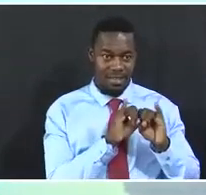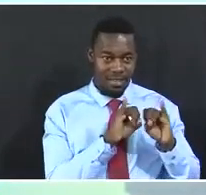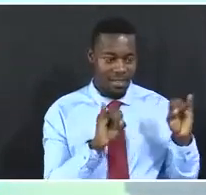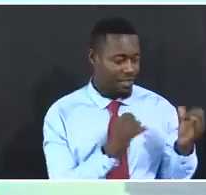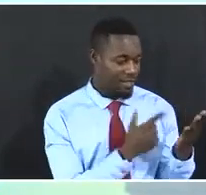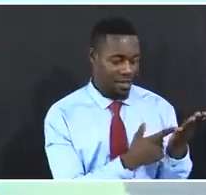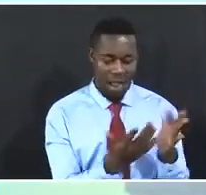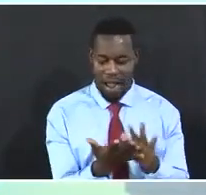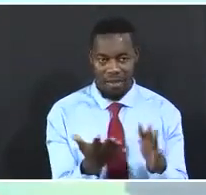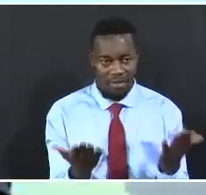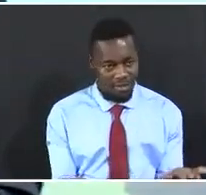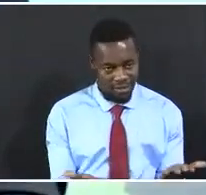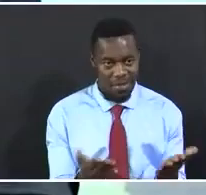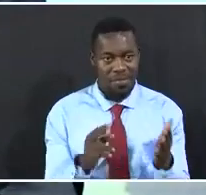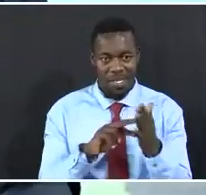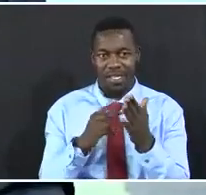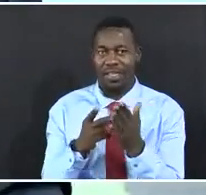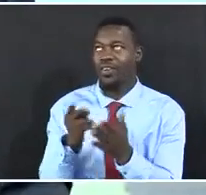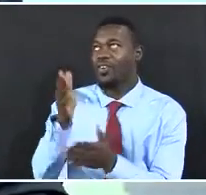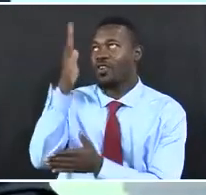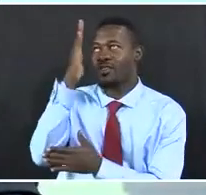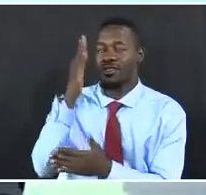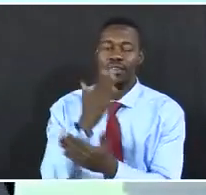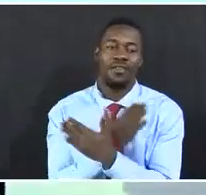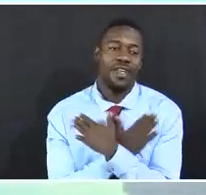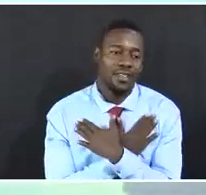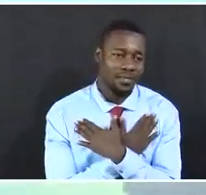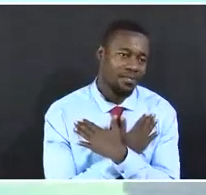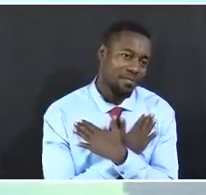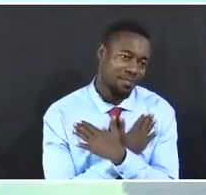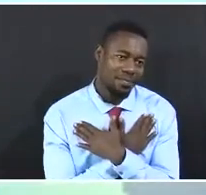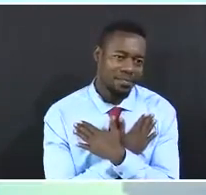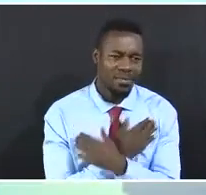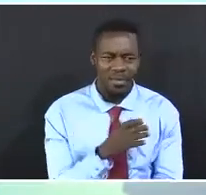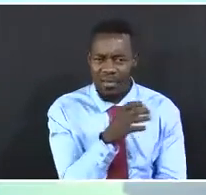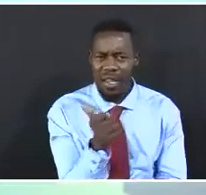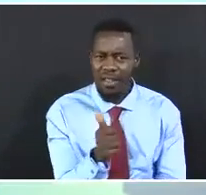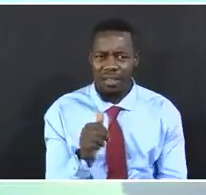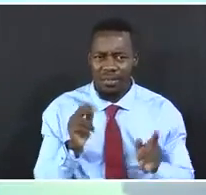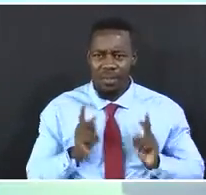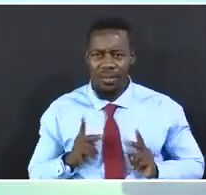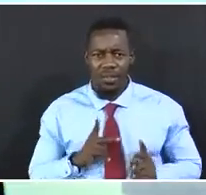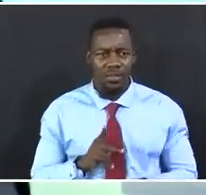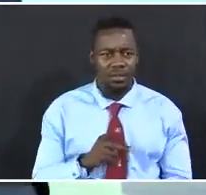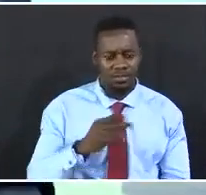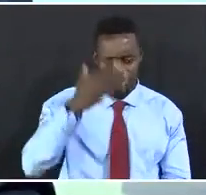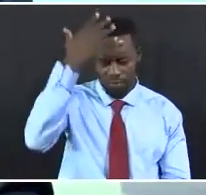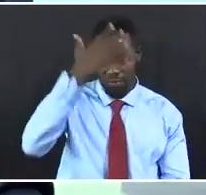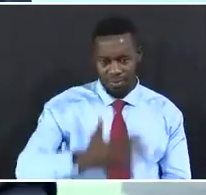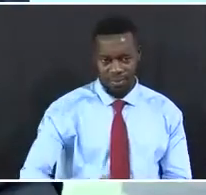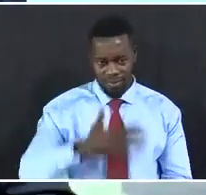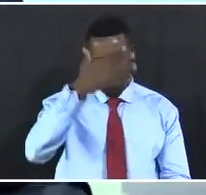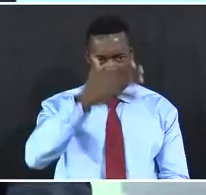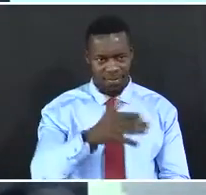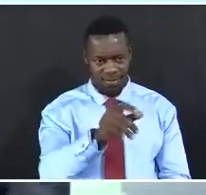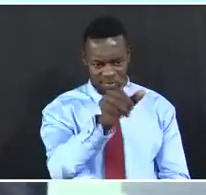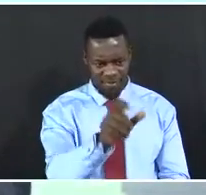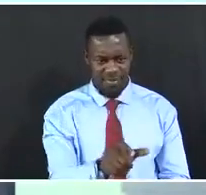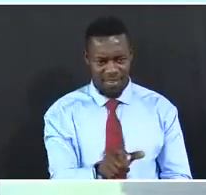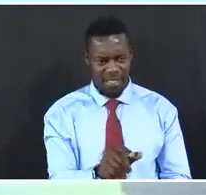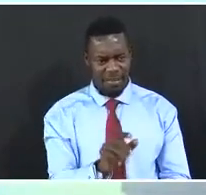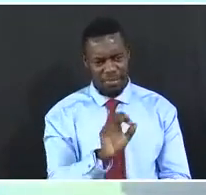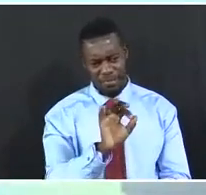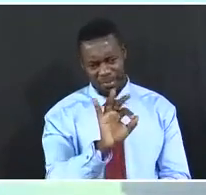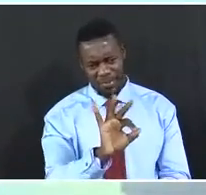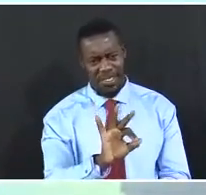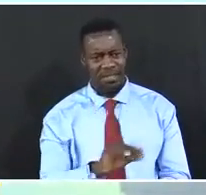You know, there are people who, okay, wangalia from outside, they are so holy, but inside, my friend, they are terrible.